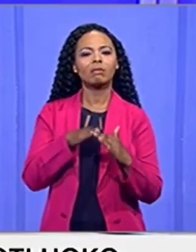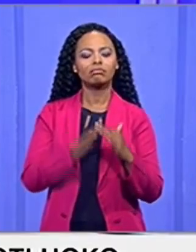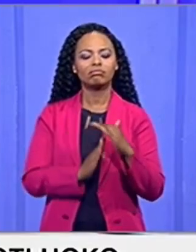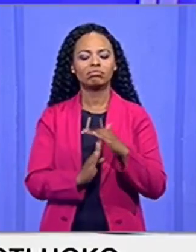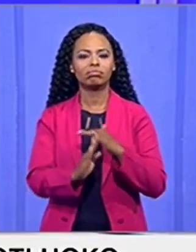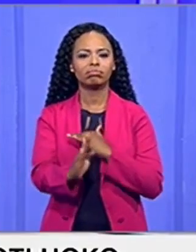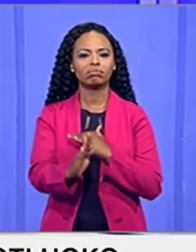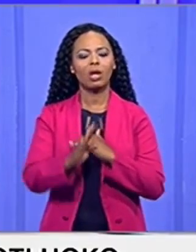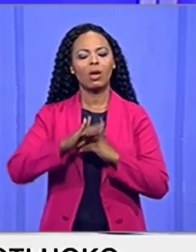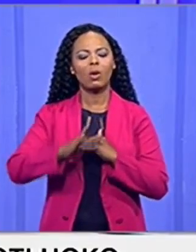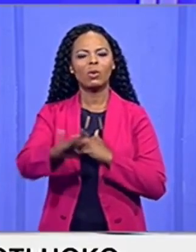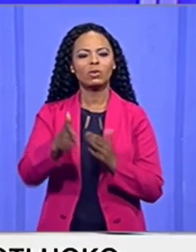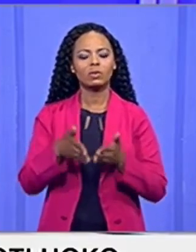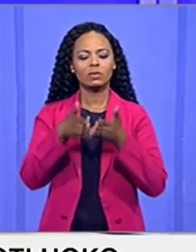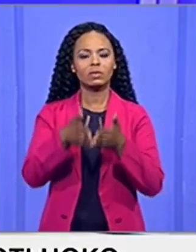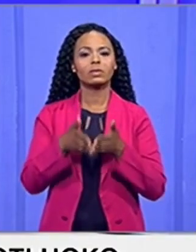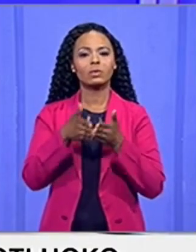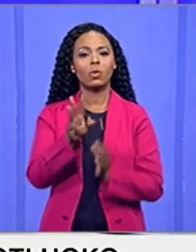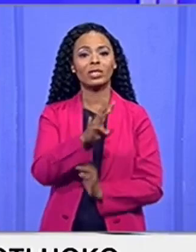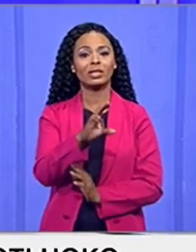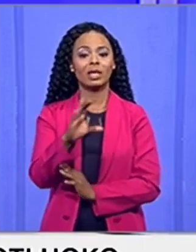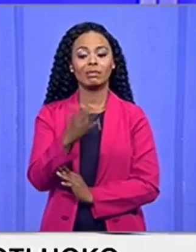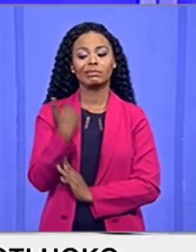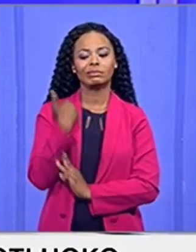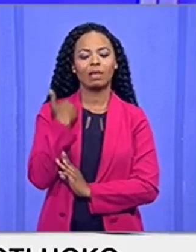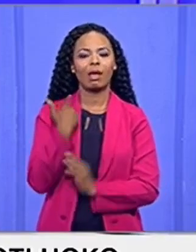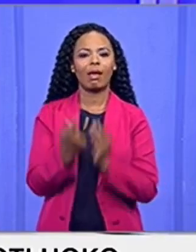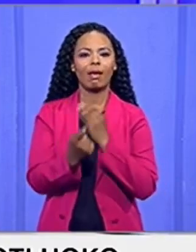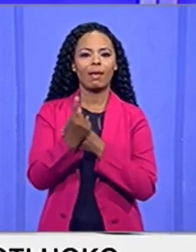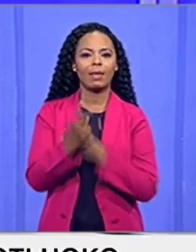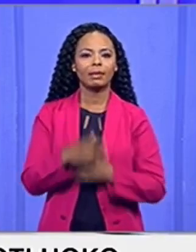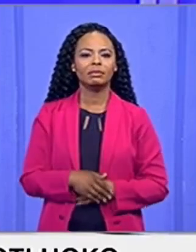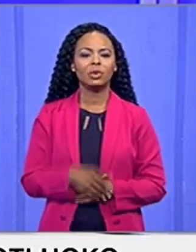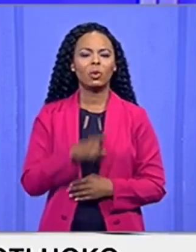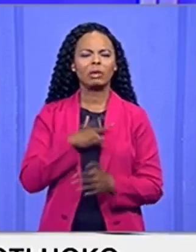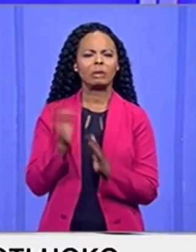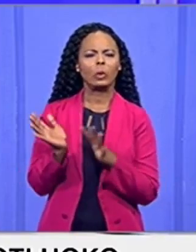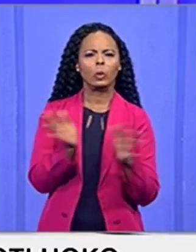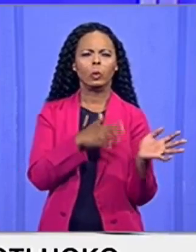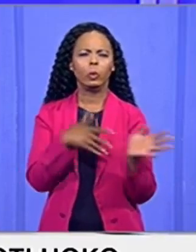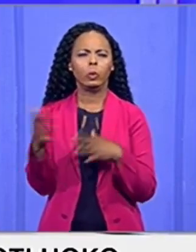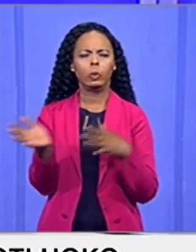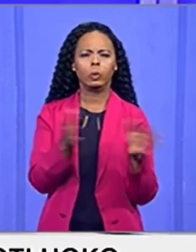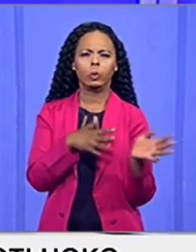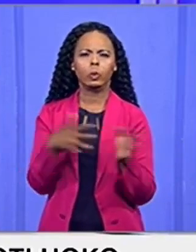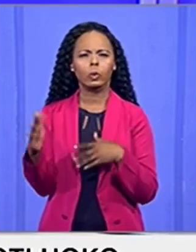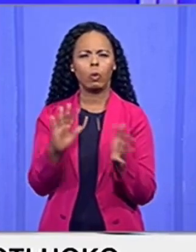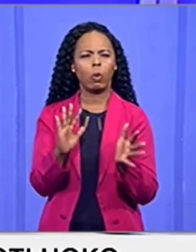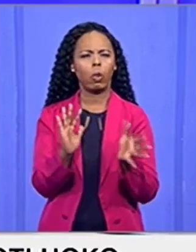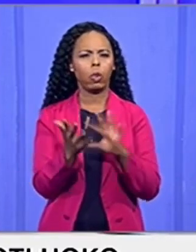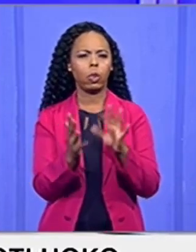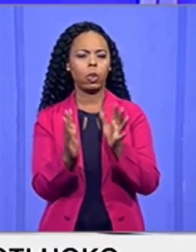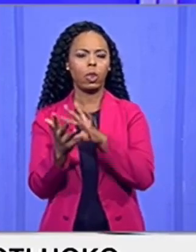kwa profenseng ya Western Cape maabane. Kotsi diragetse fa lekhubu le le maatla le phepheula batswa setlhabelo ka nako eo sekepe sa ka fa tlase